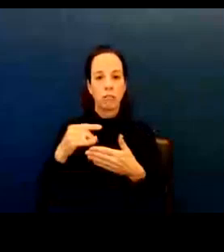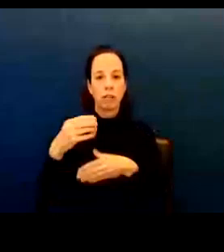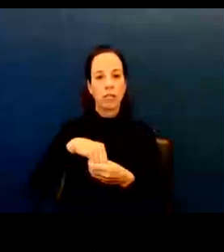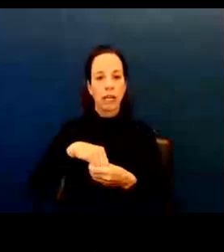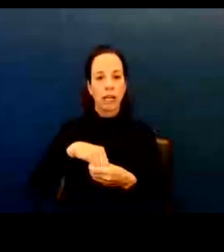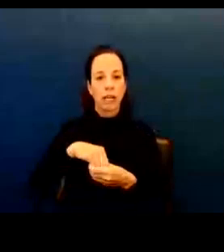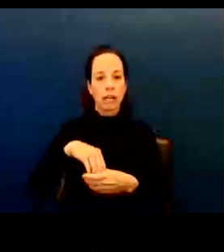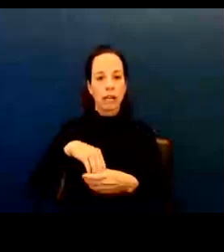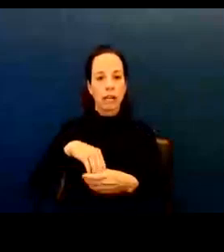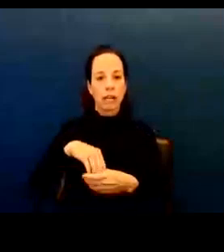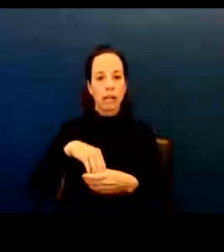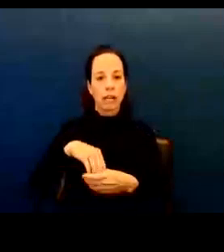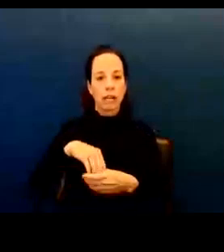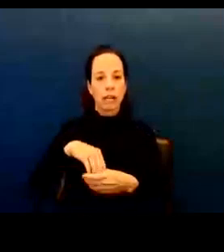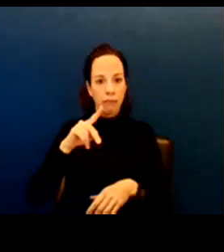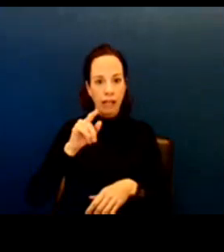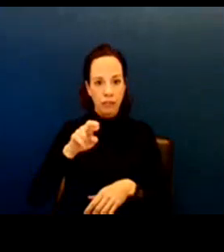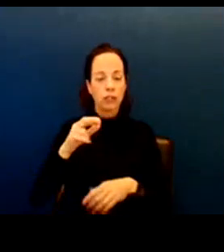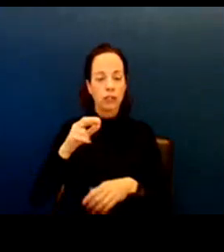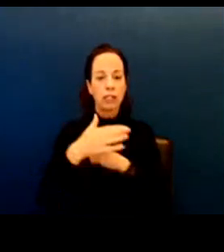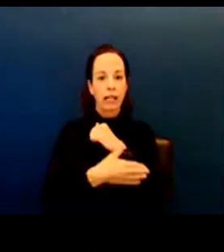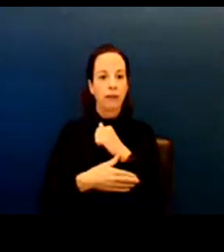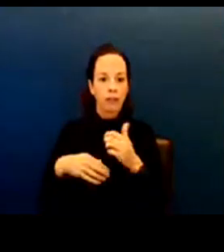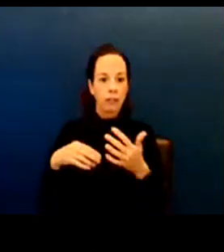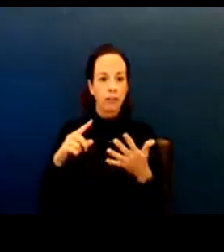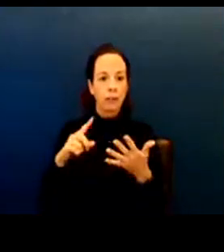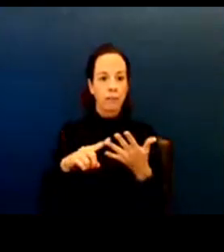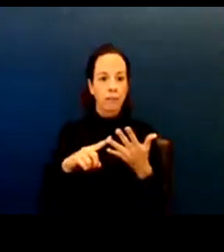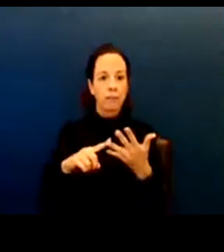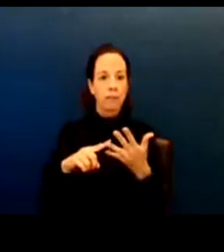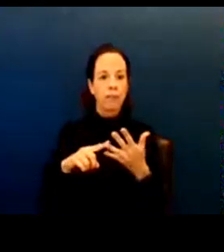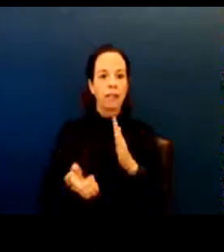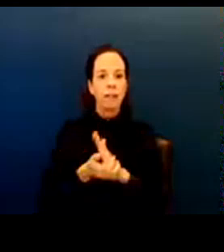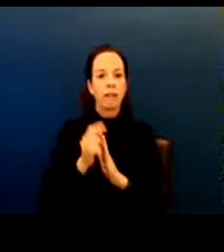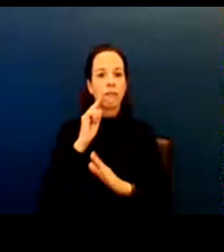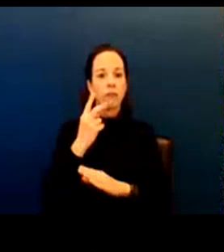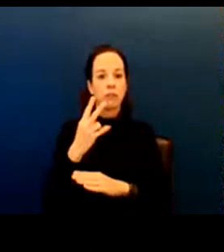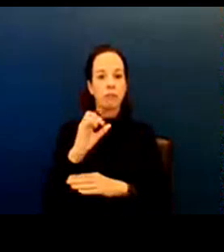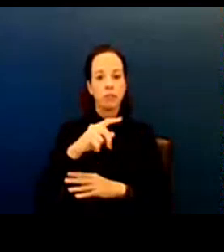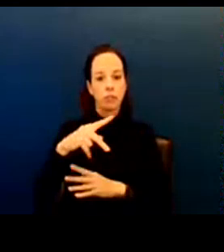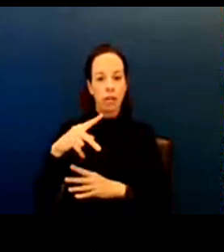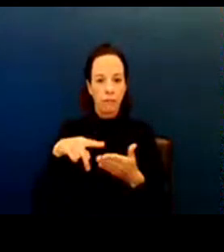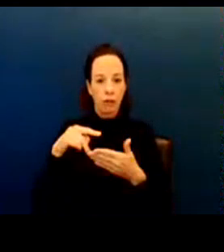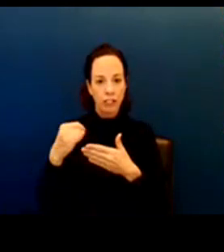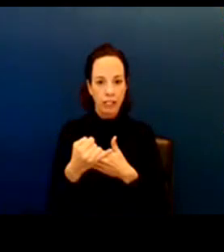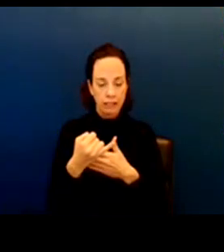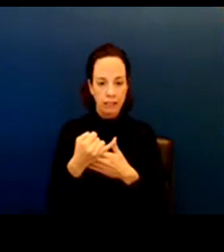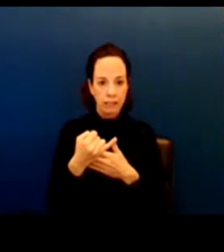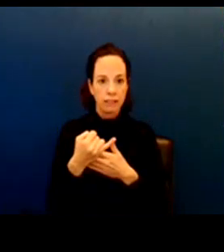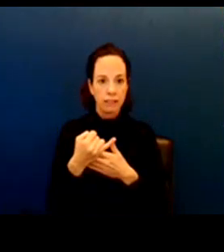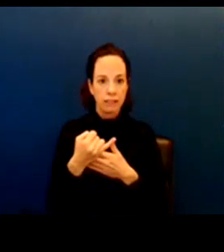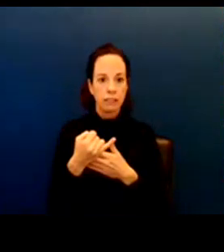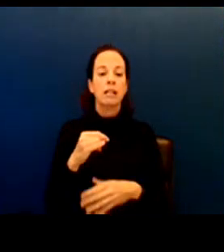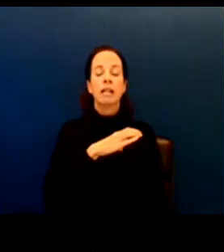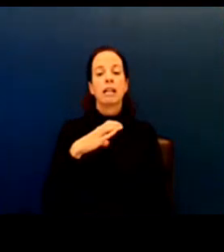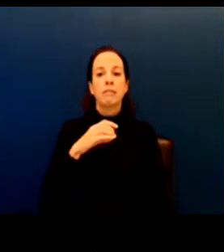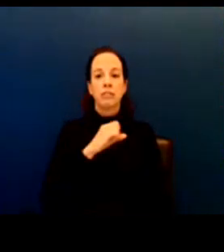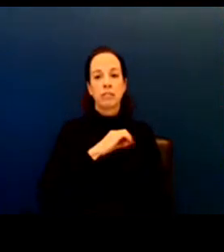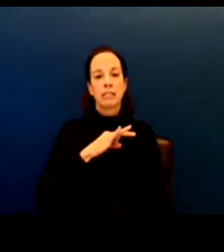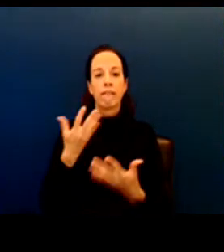amendment to the project development expenditure period for 2 SHOP projects. Commission staff has reviewed